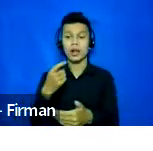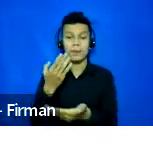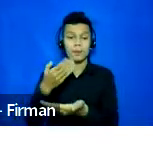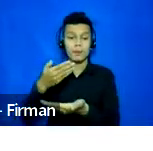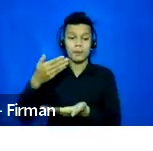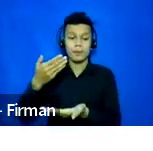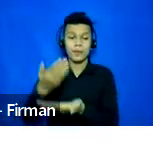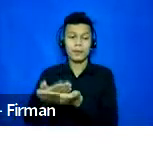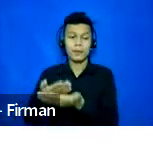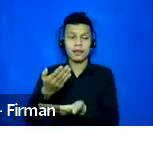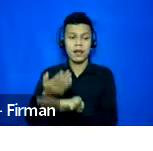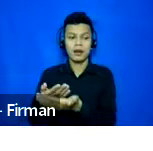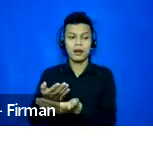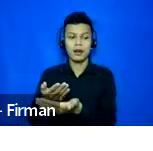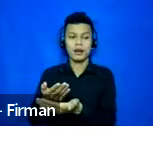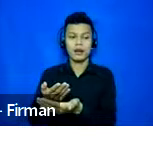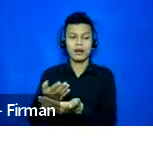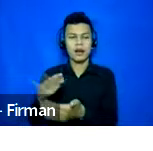COVID-19